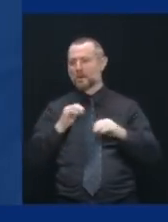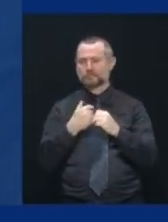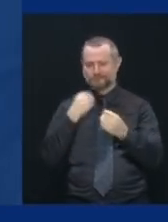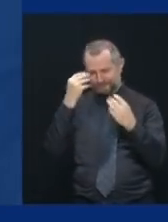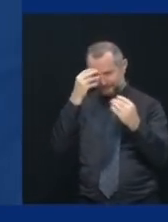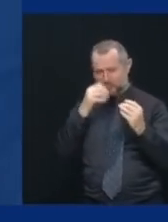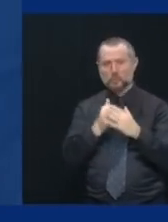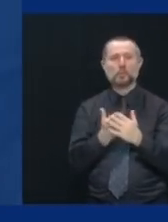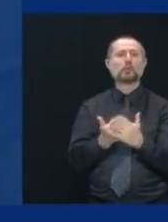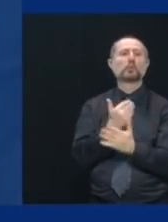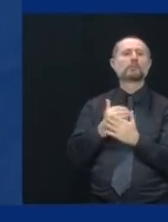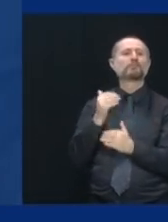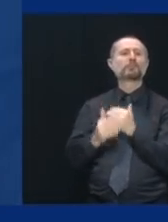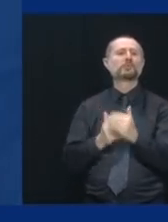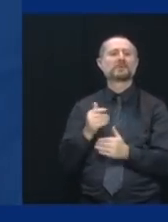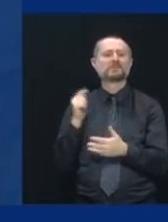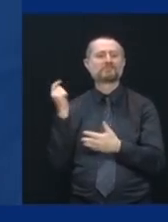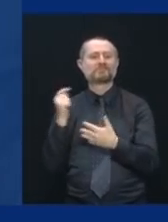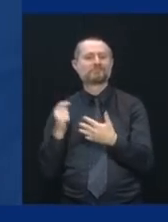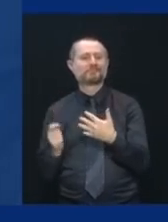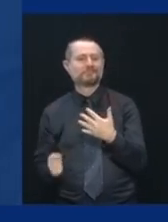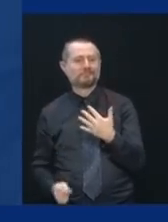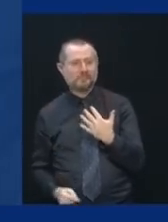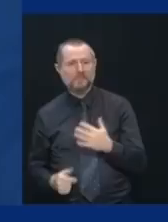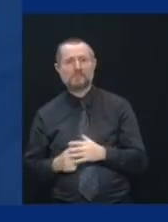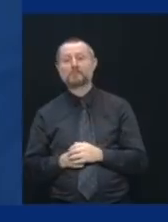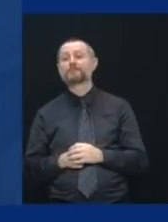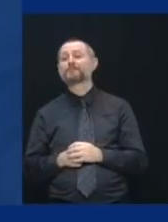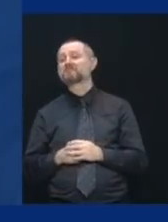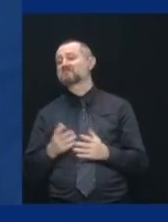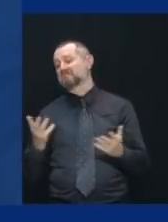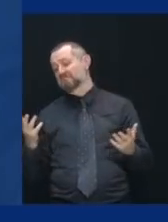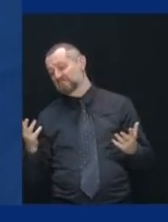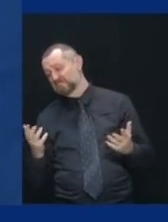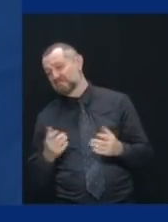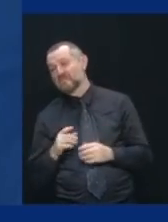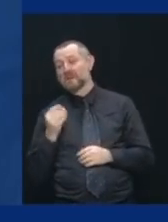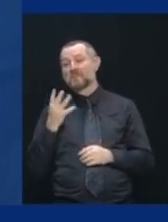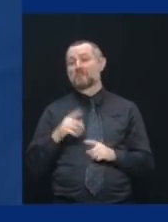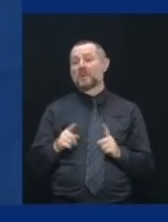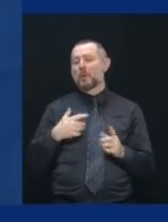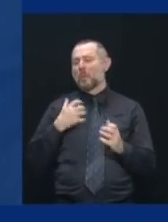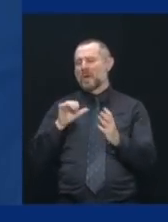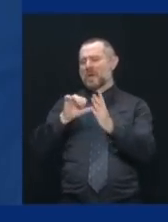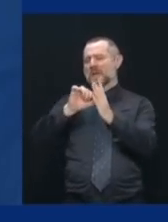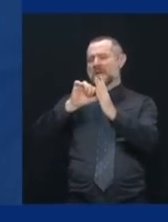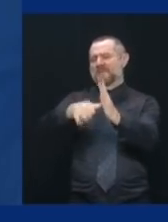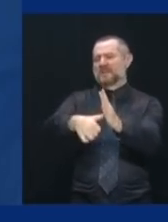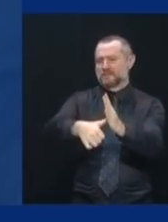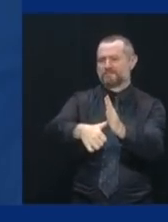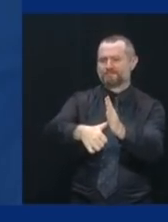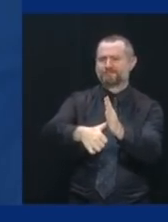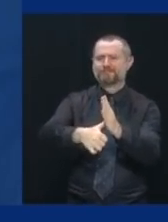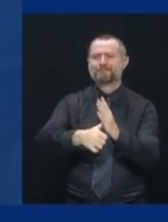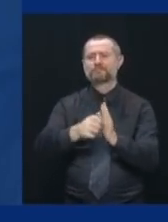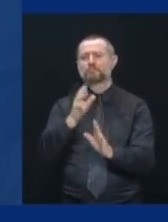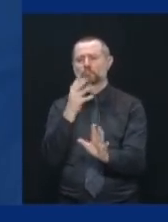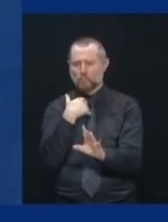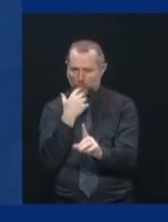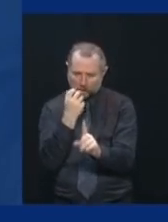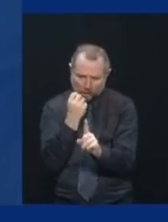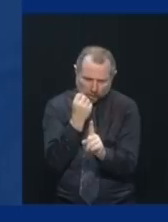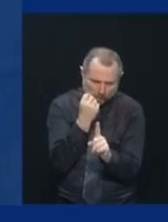But it is still clear, and let's just understand the scope of where we